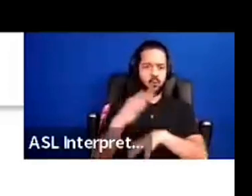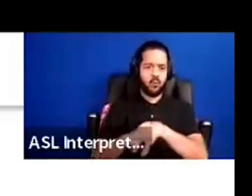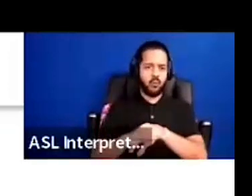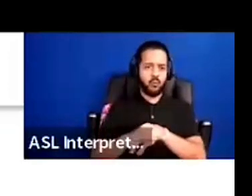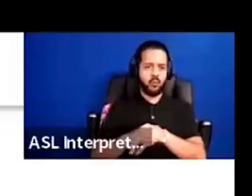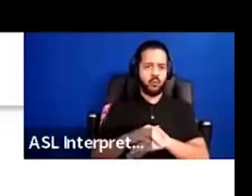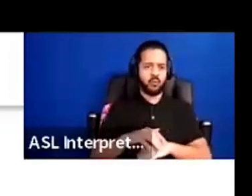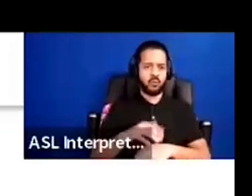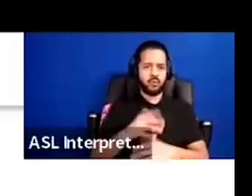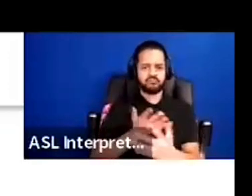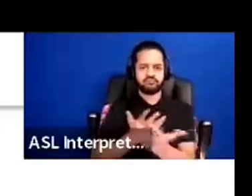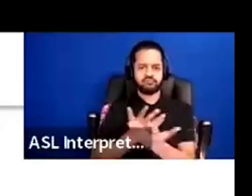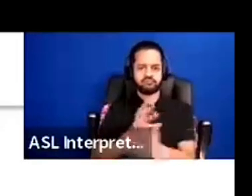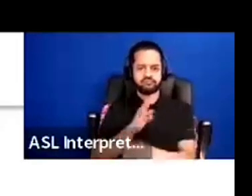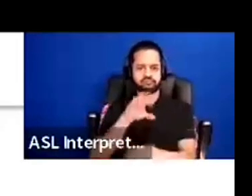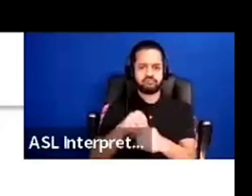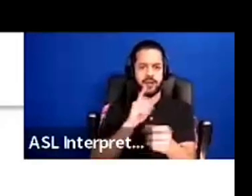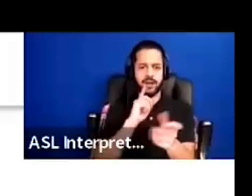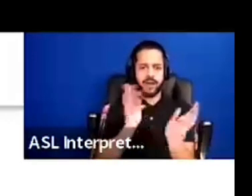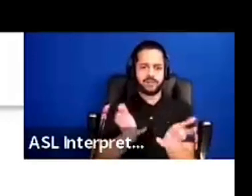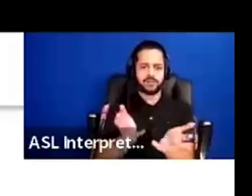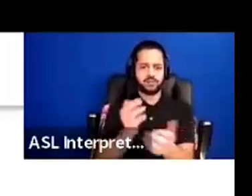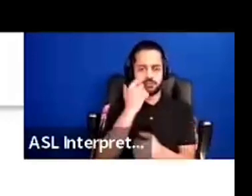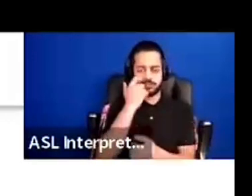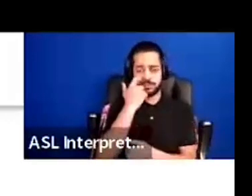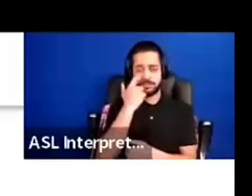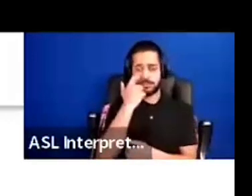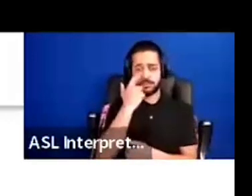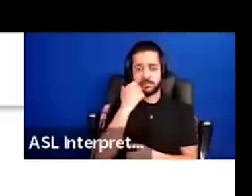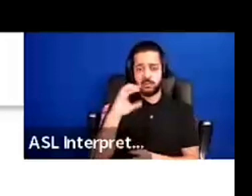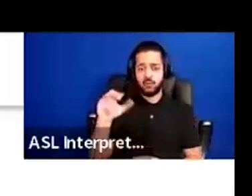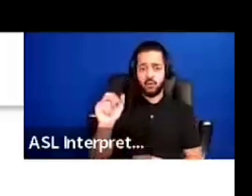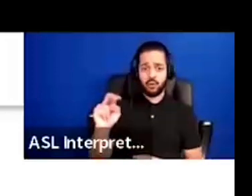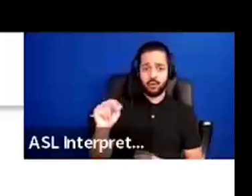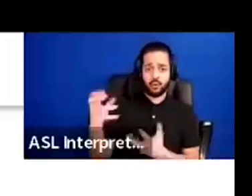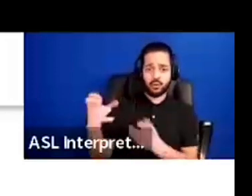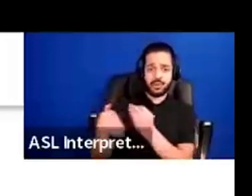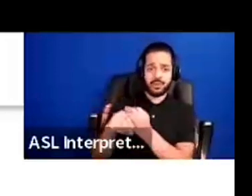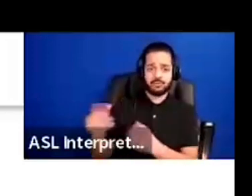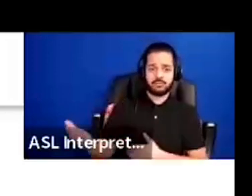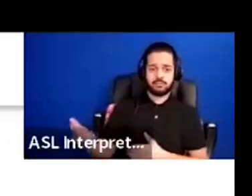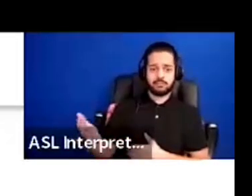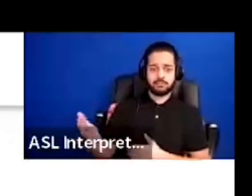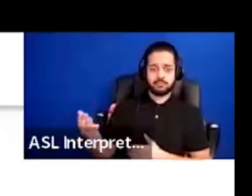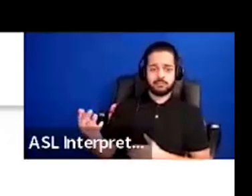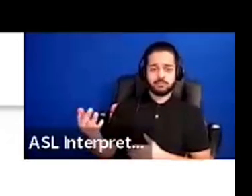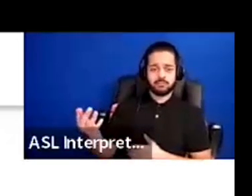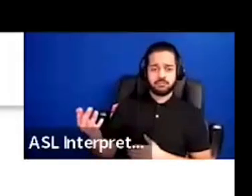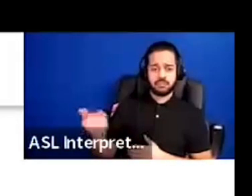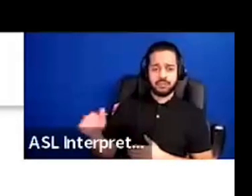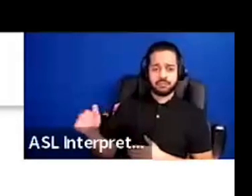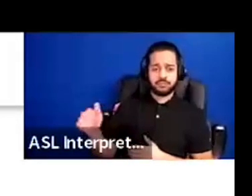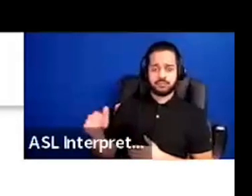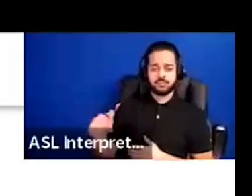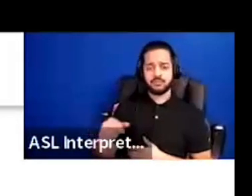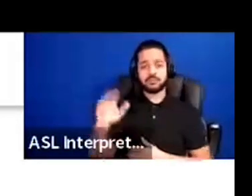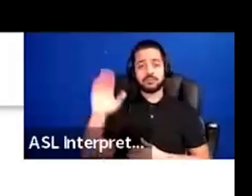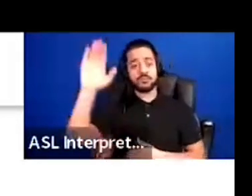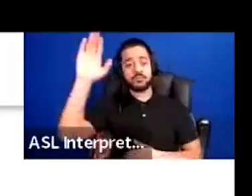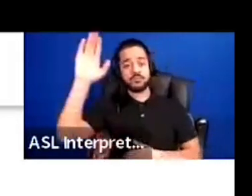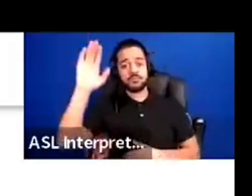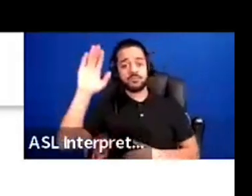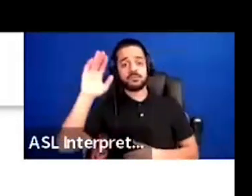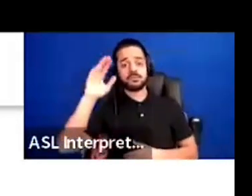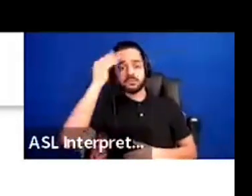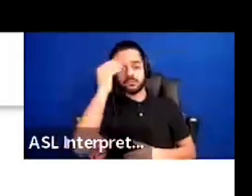the conversation. So, Carmen, you have anything else to add that I leave out? You want to tell us what you're expecting? Just please know that